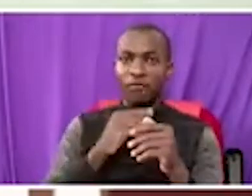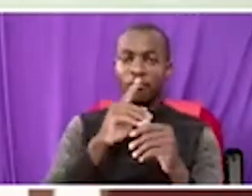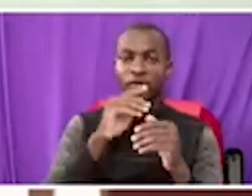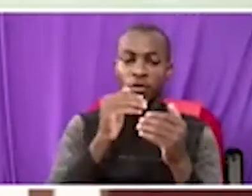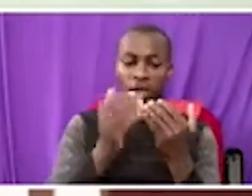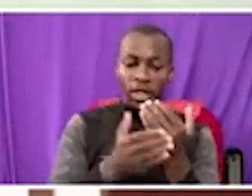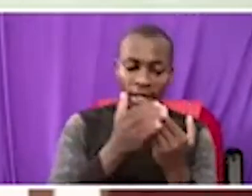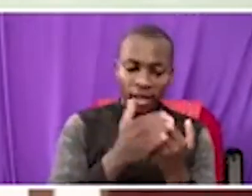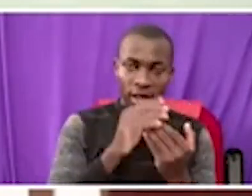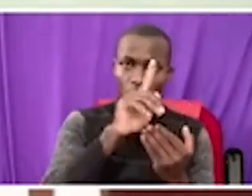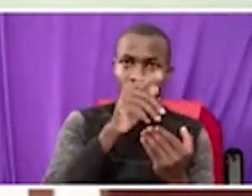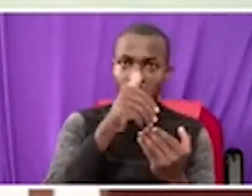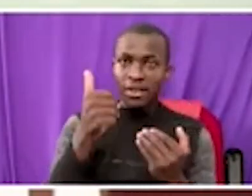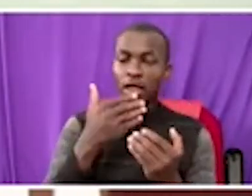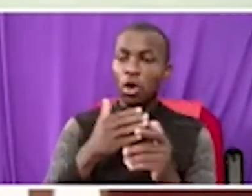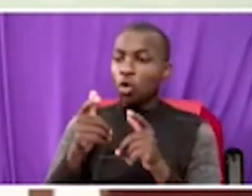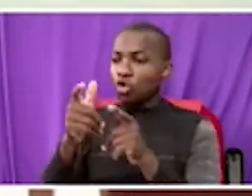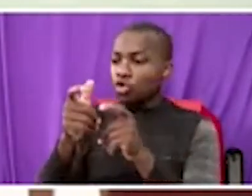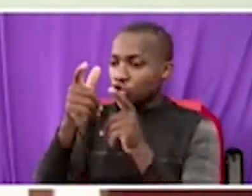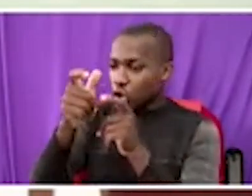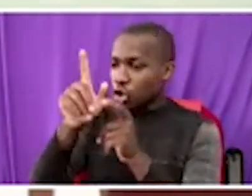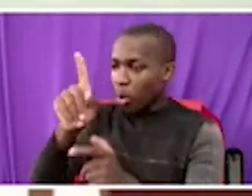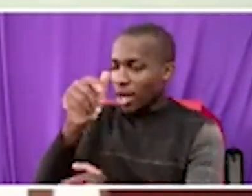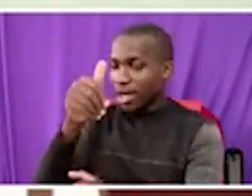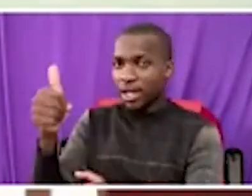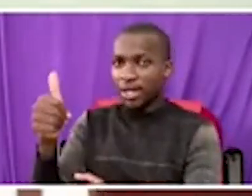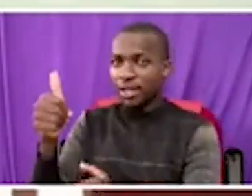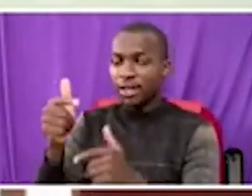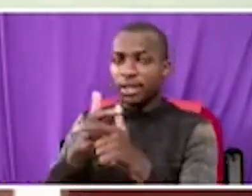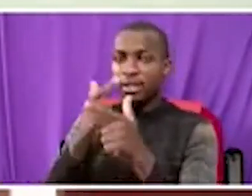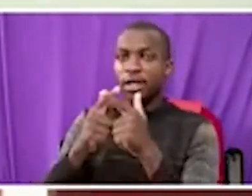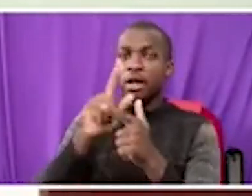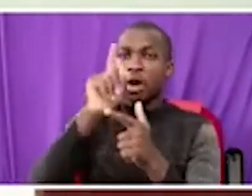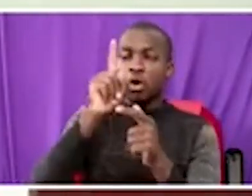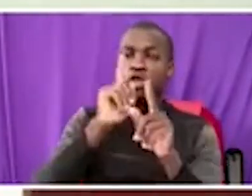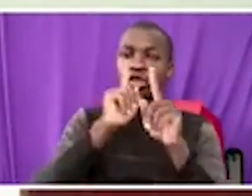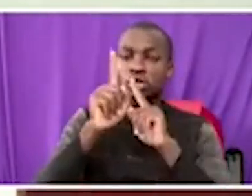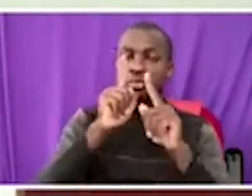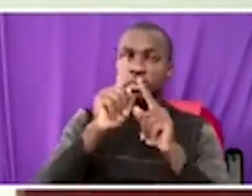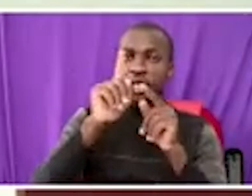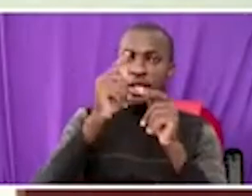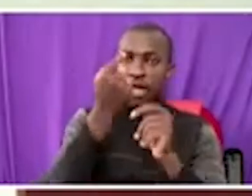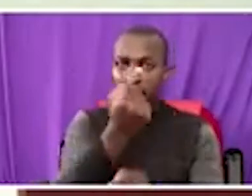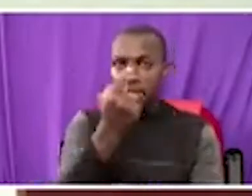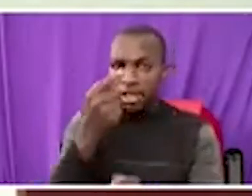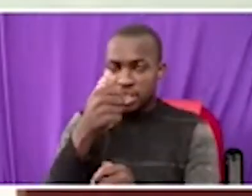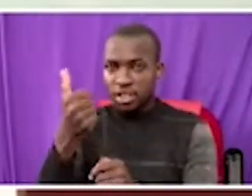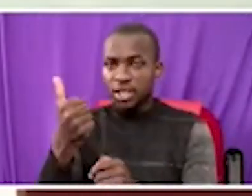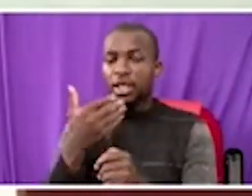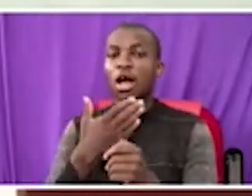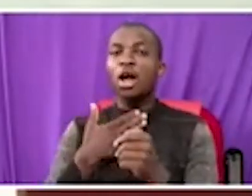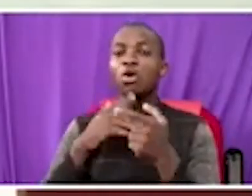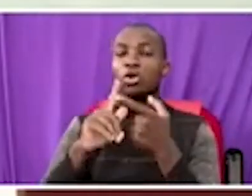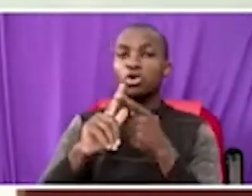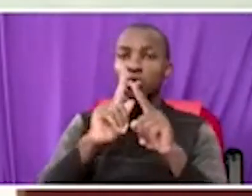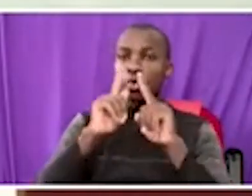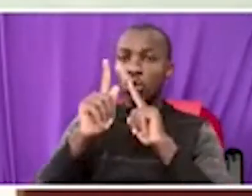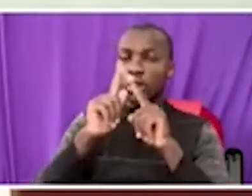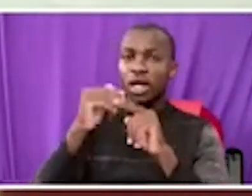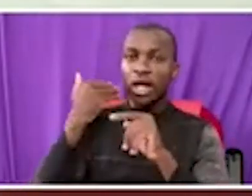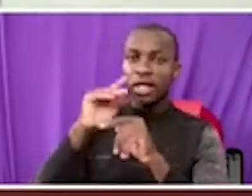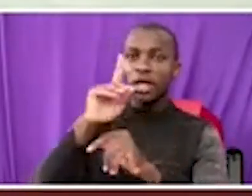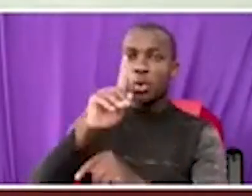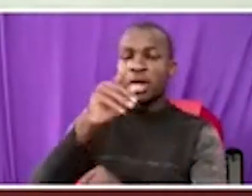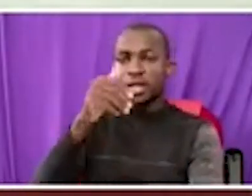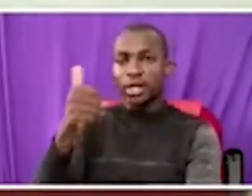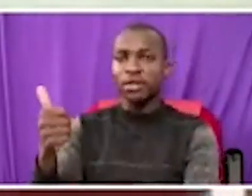insulted so you don't have to insult one another. I was spat on so you don't have to spit on each other. I was hated so you don't have to hate each other.